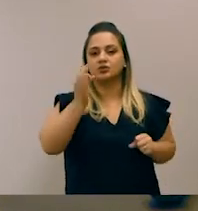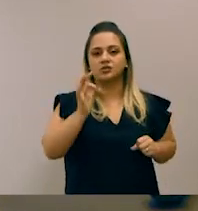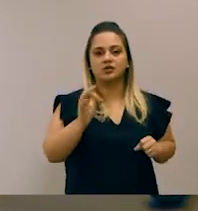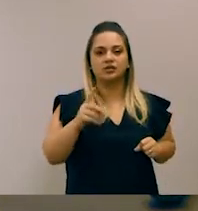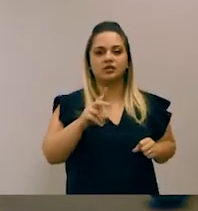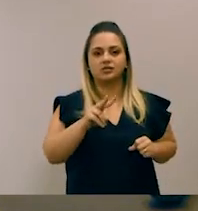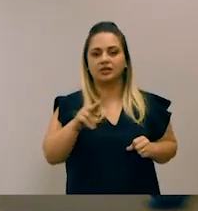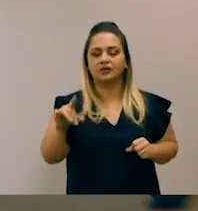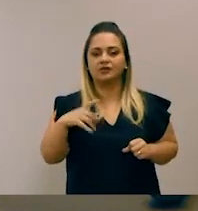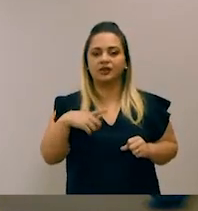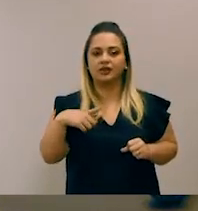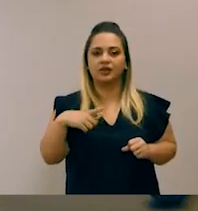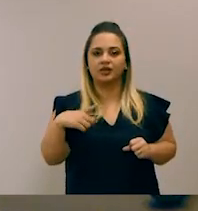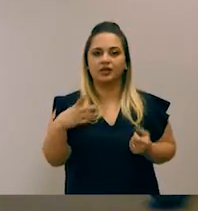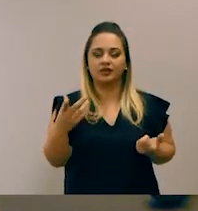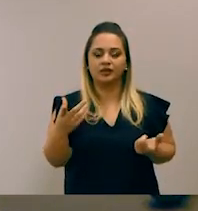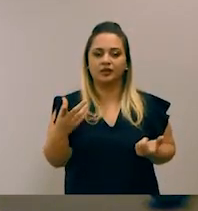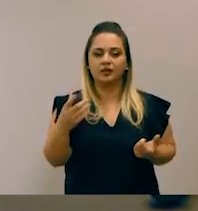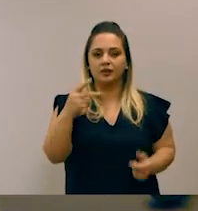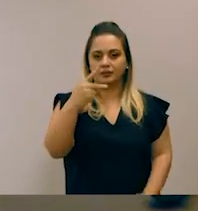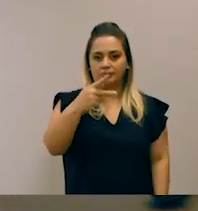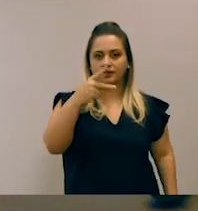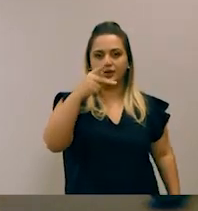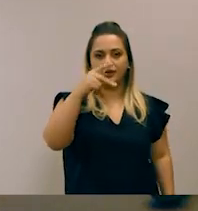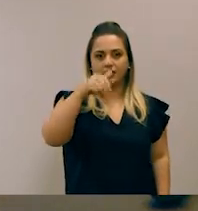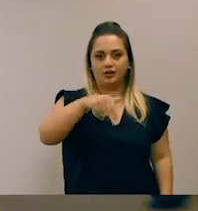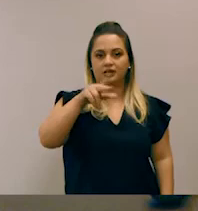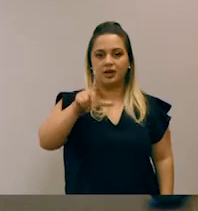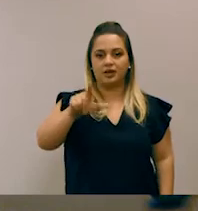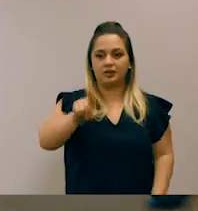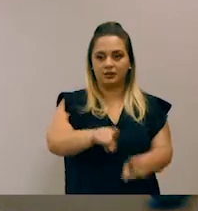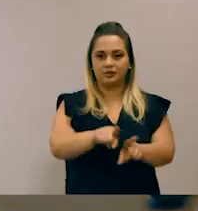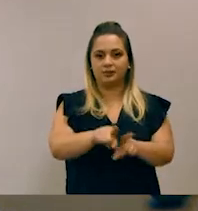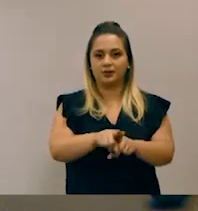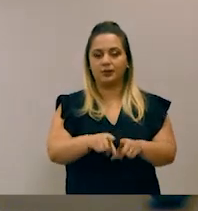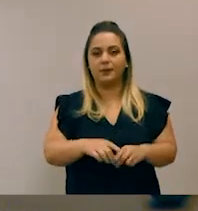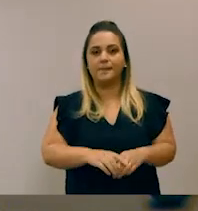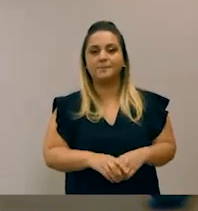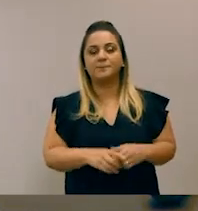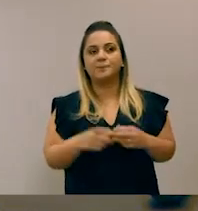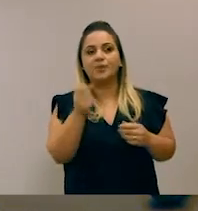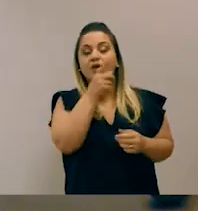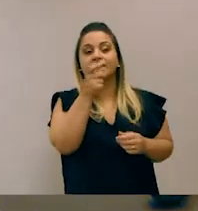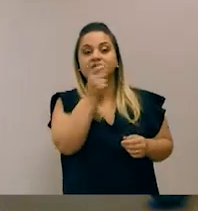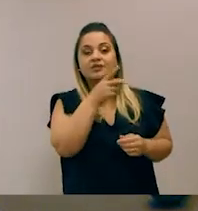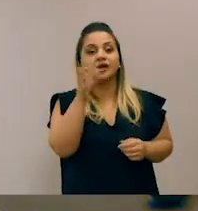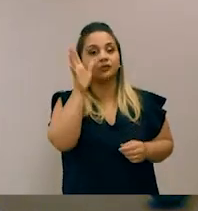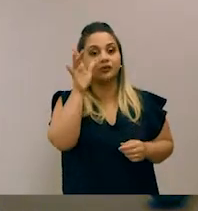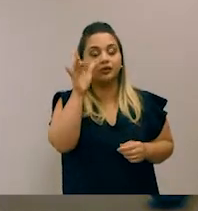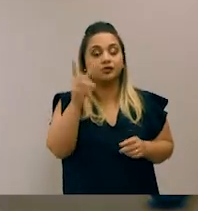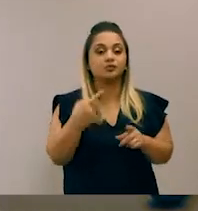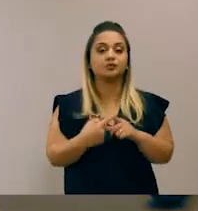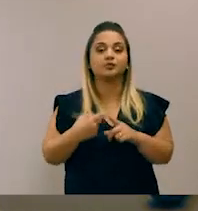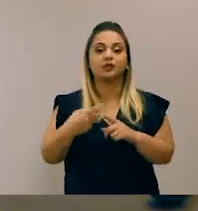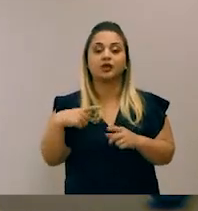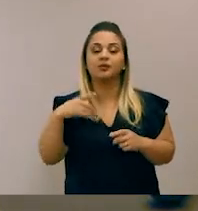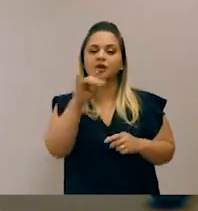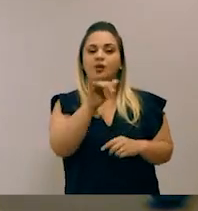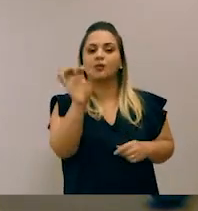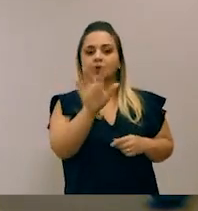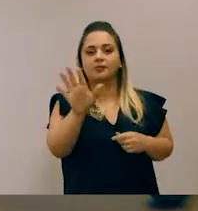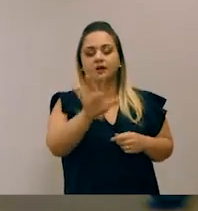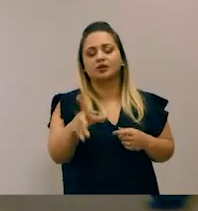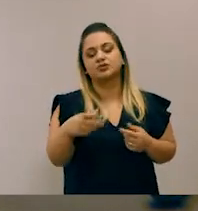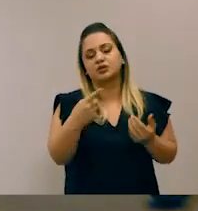certainly there will be something similar to PLN as well. What is funny is that for images, for